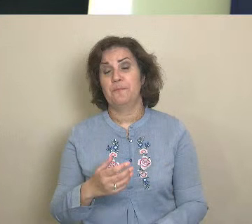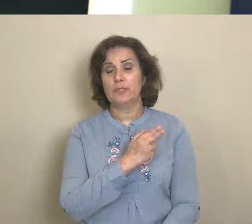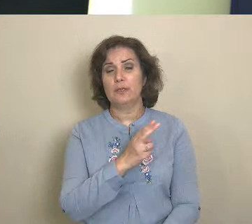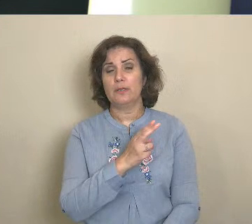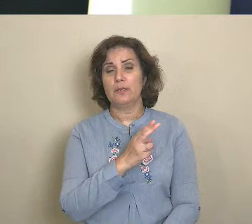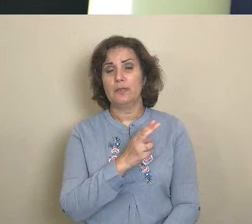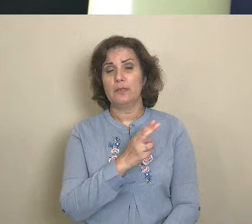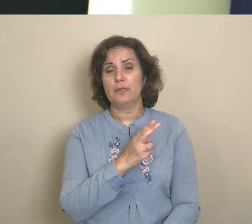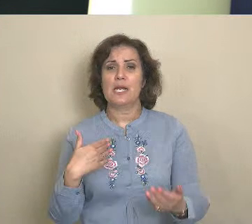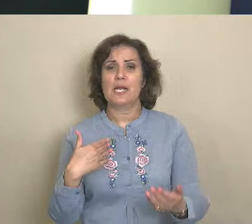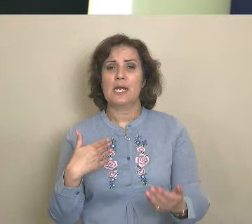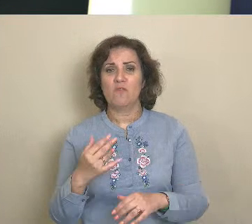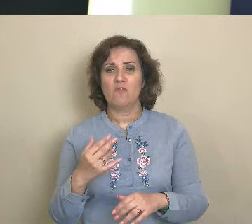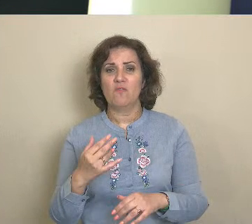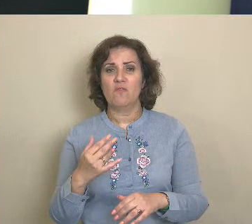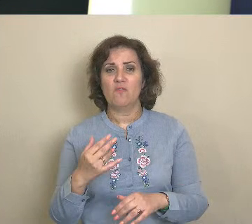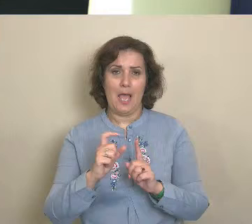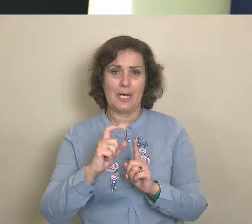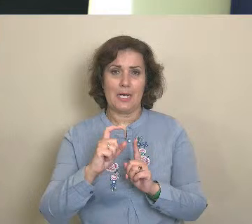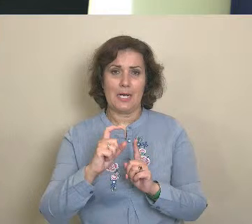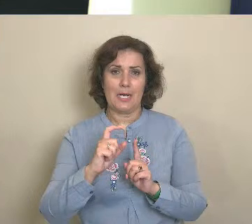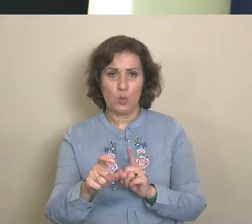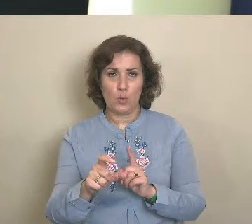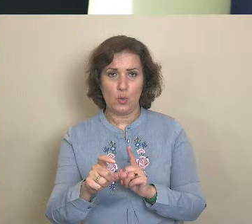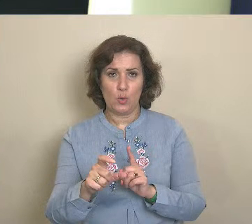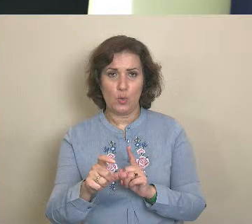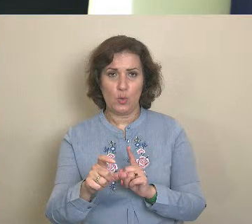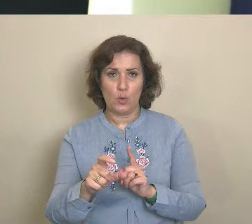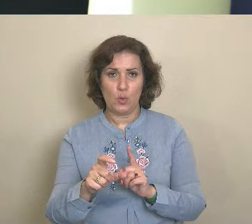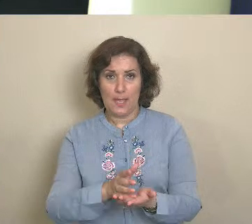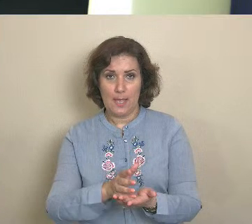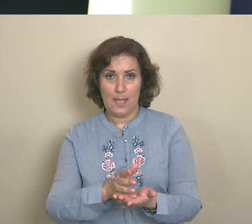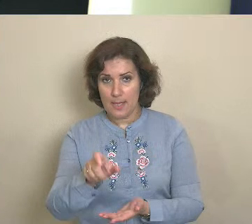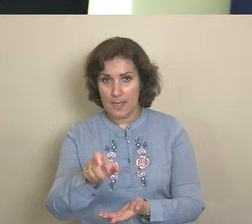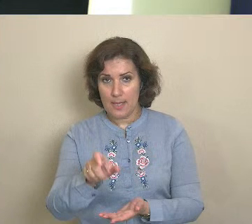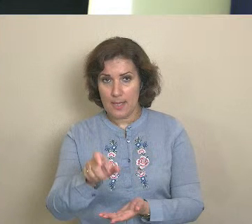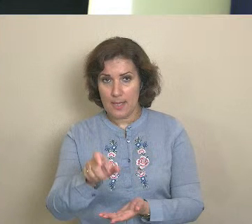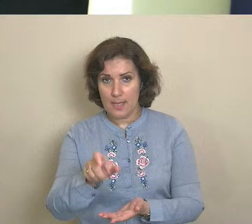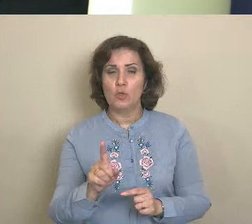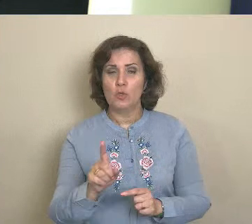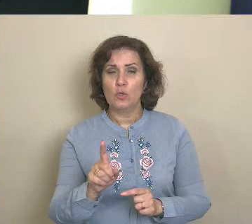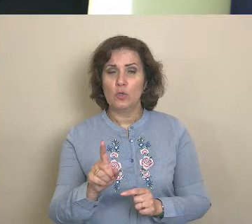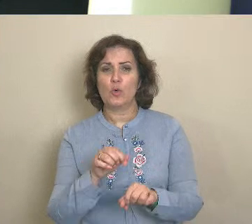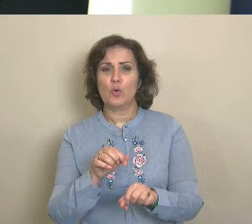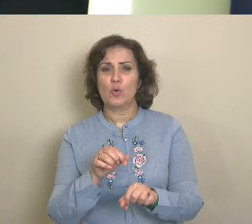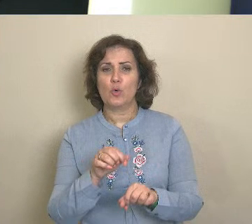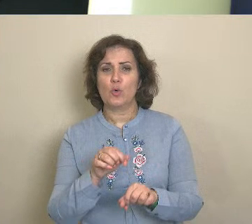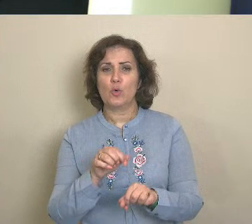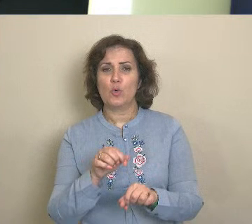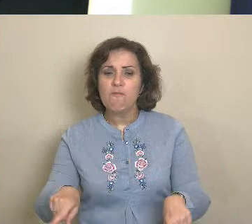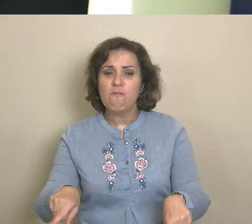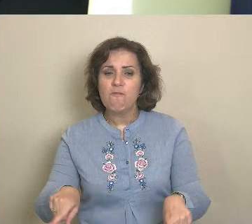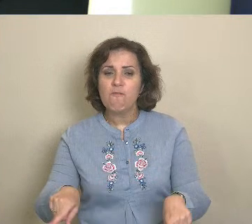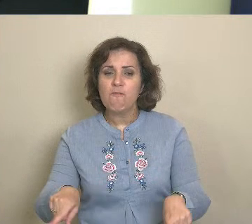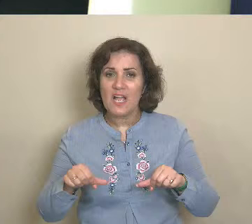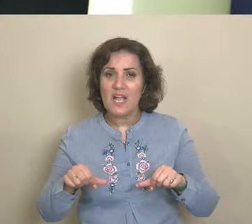renewed. And we would like to respond to the comment of our colleague, which was made now, because when